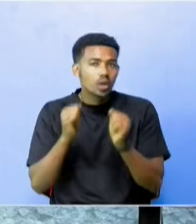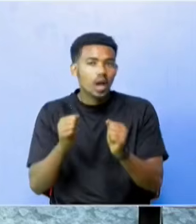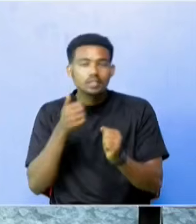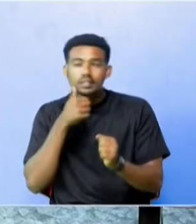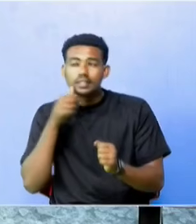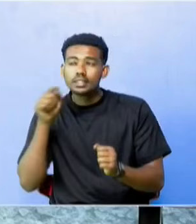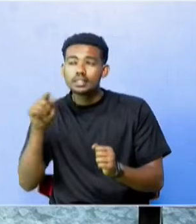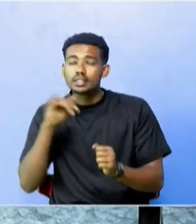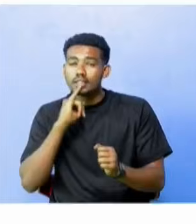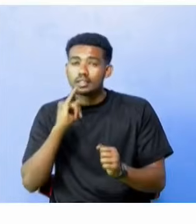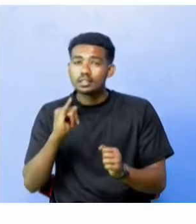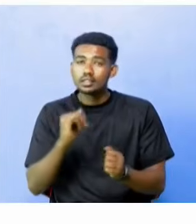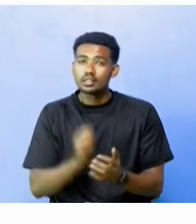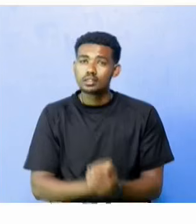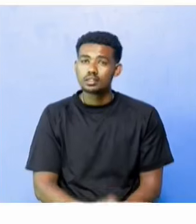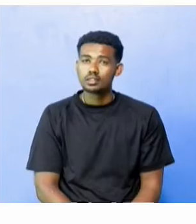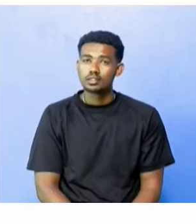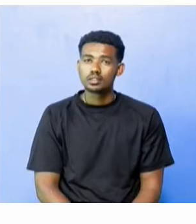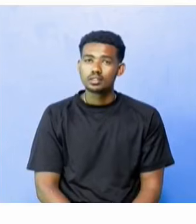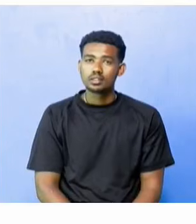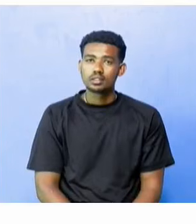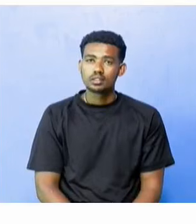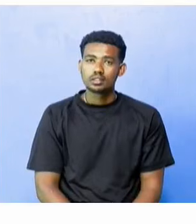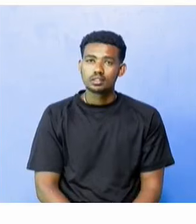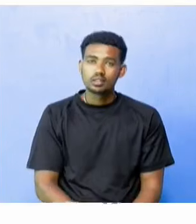is absolutely